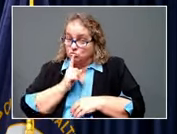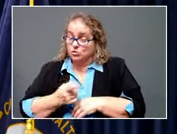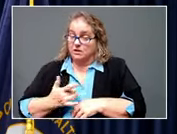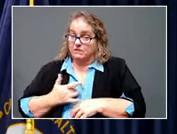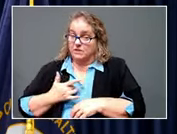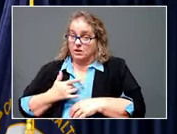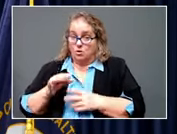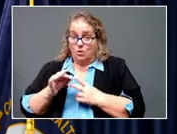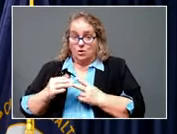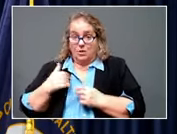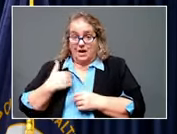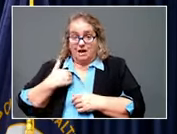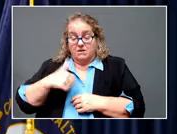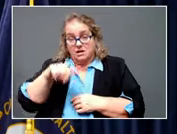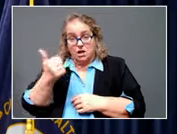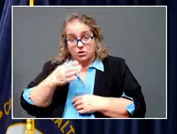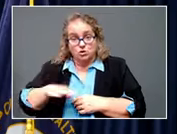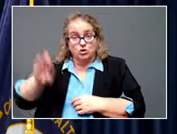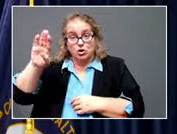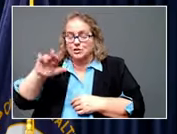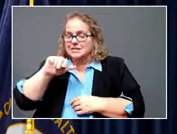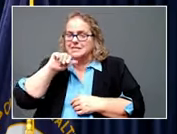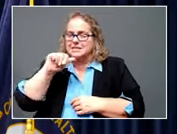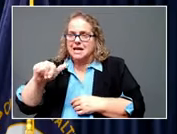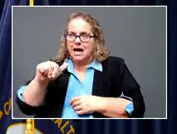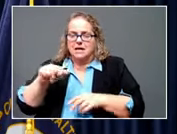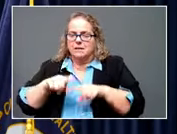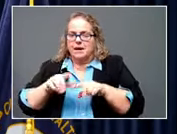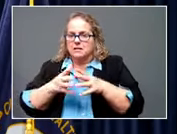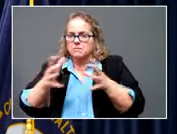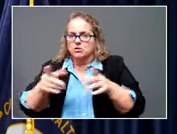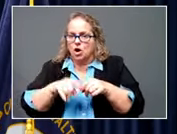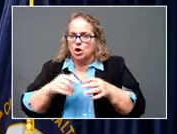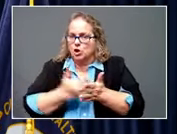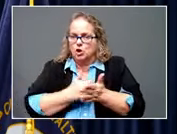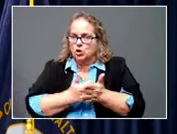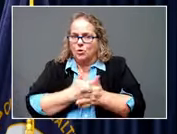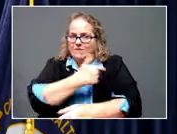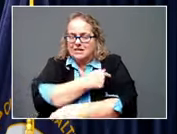surge doesn't depend as much on new vaccinations. It depends more on boosters.